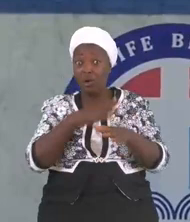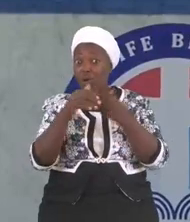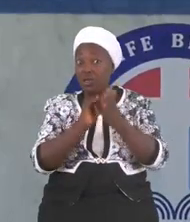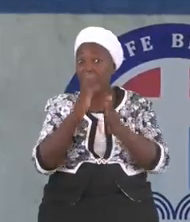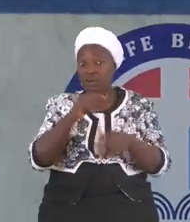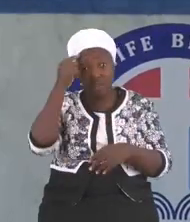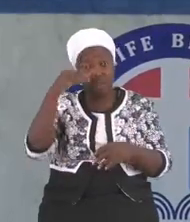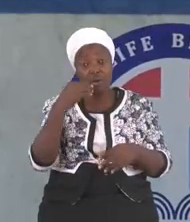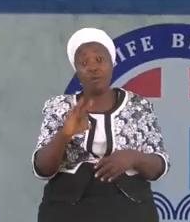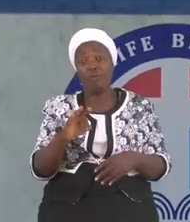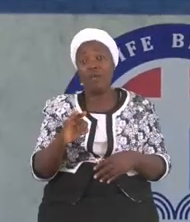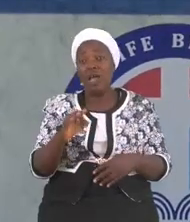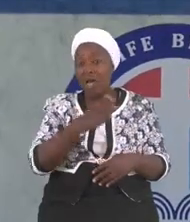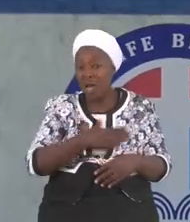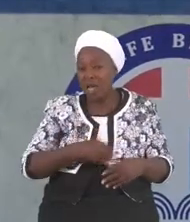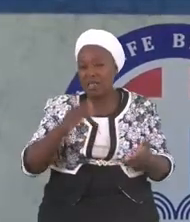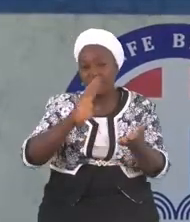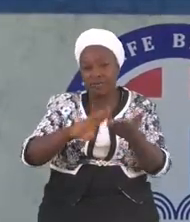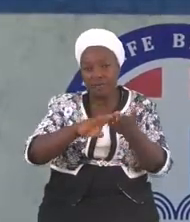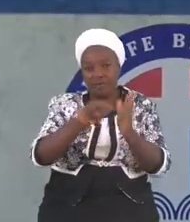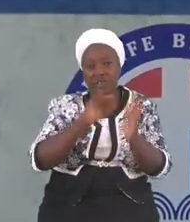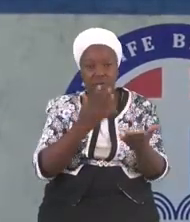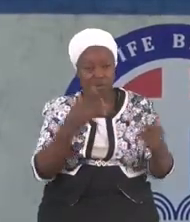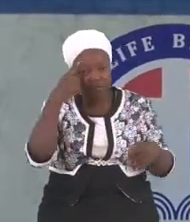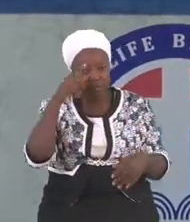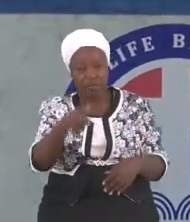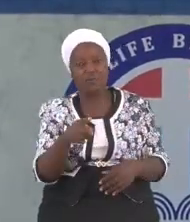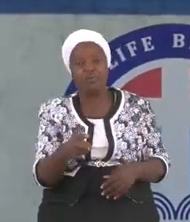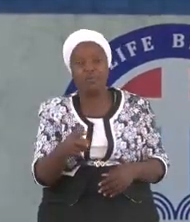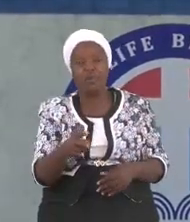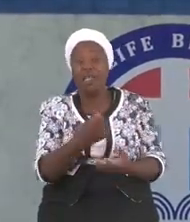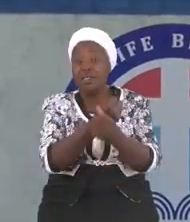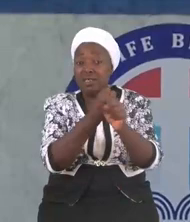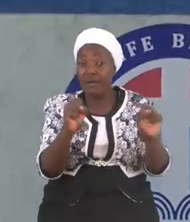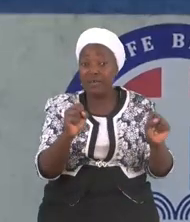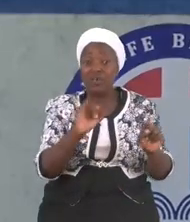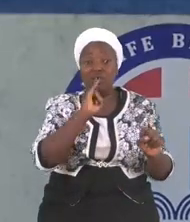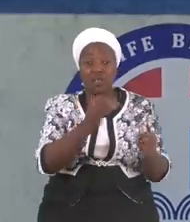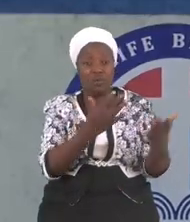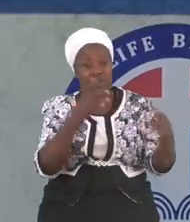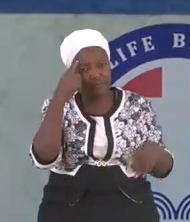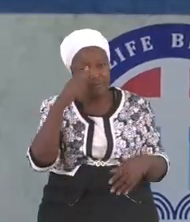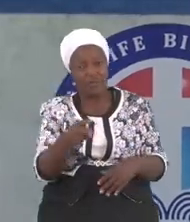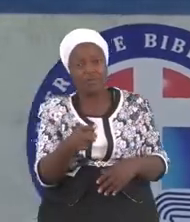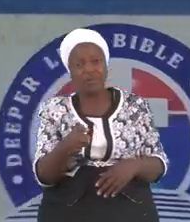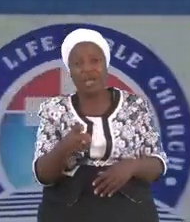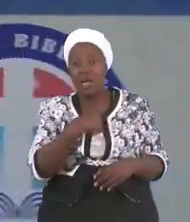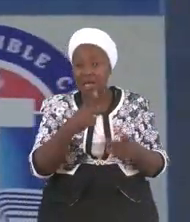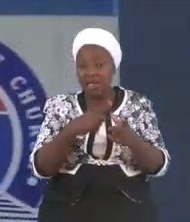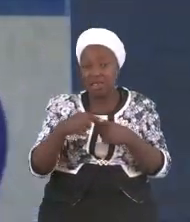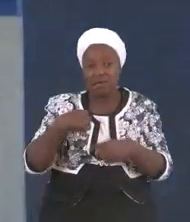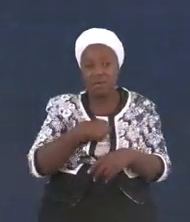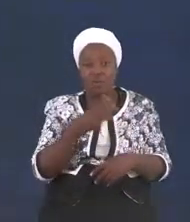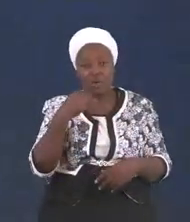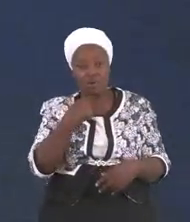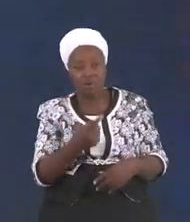about, and forgiveness is waiting for you. Salvation is waiting for you. And then we're told